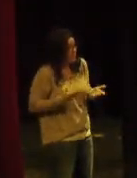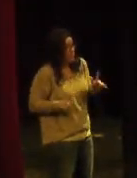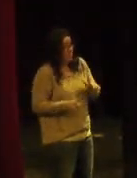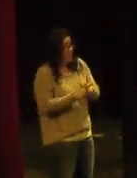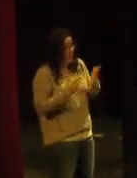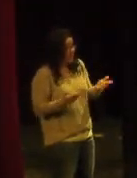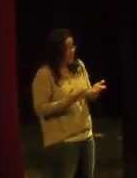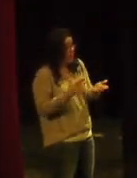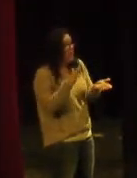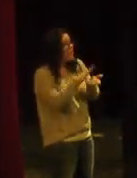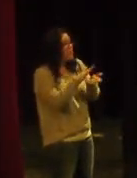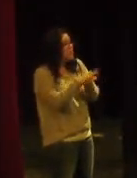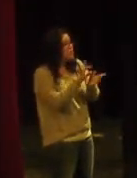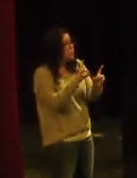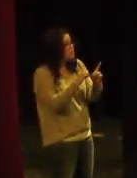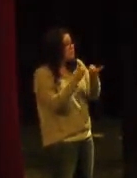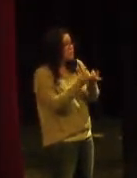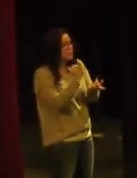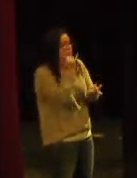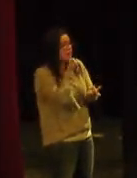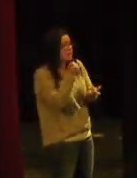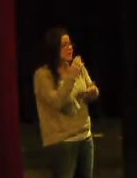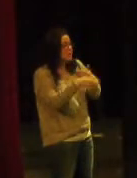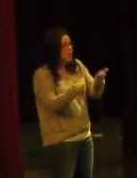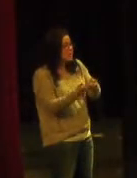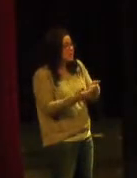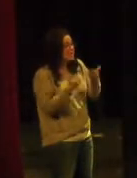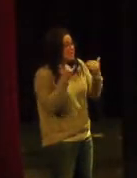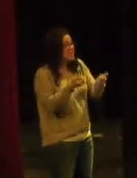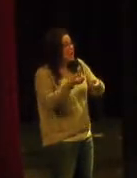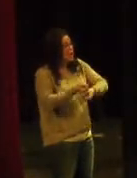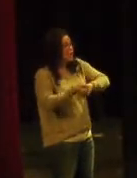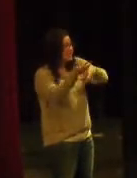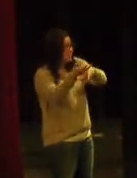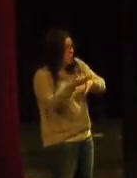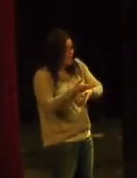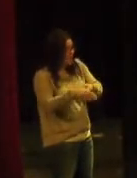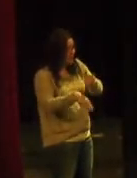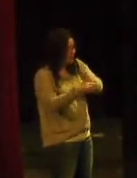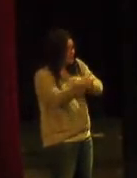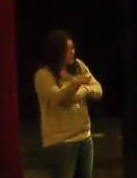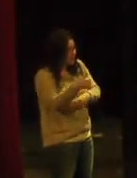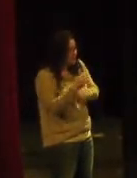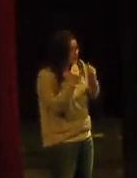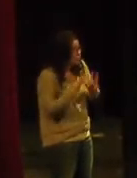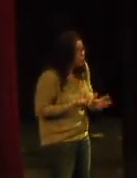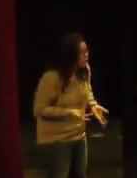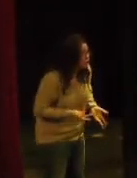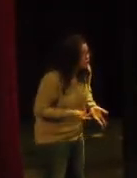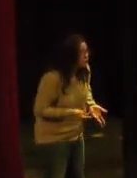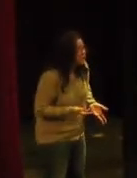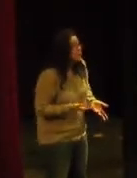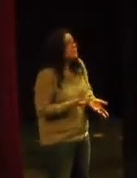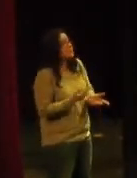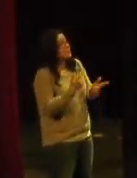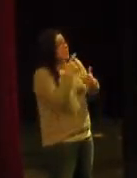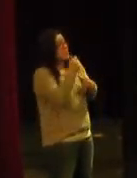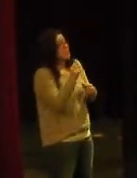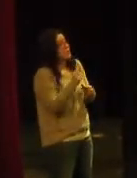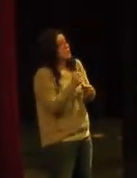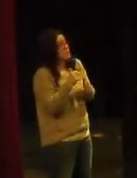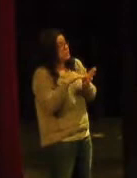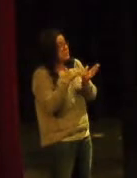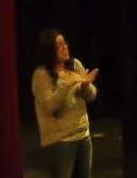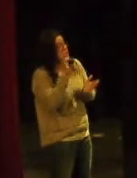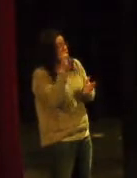school district botched the process, and now they're deporting the teachers. The other thing that's interesting is a study in Europe looked at